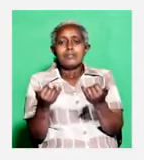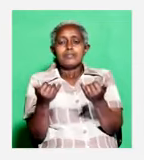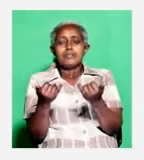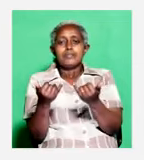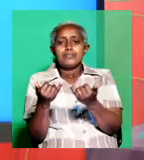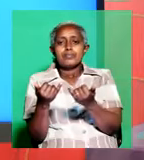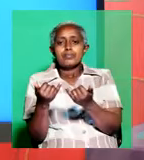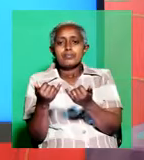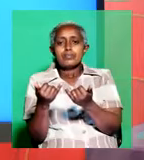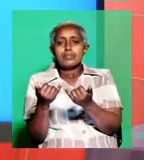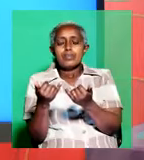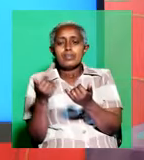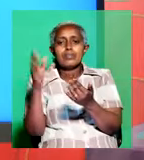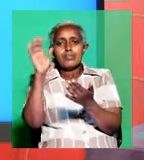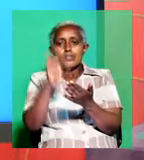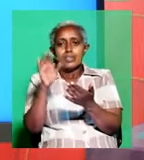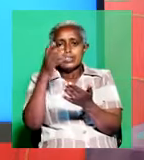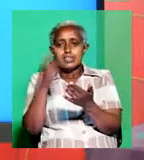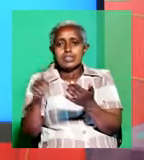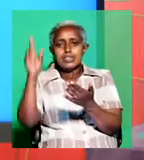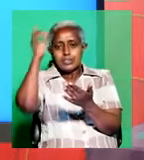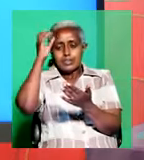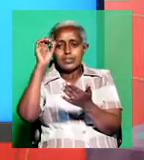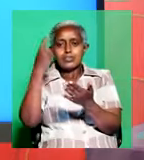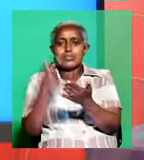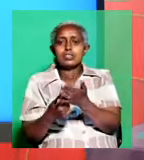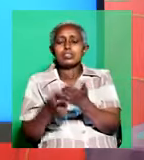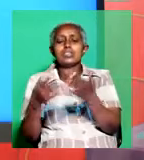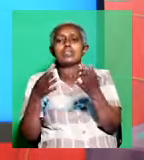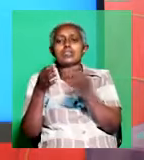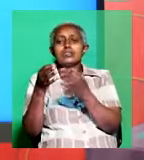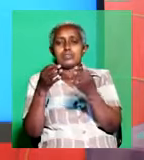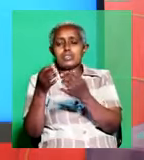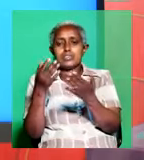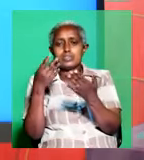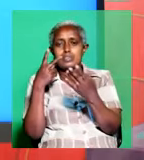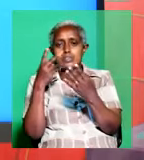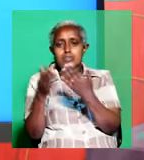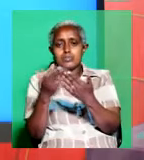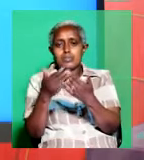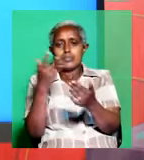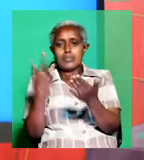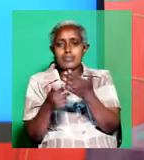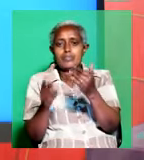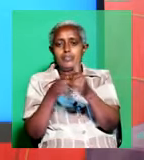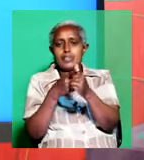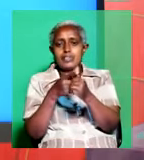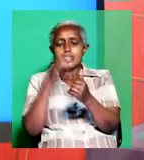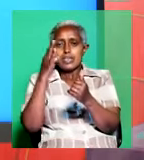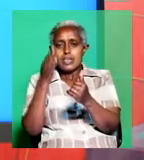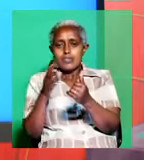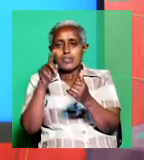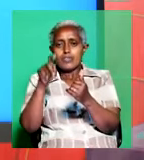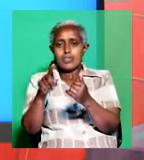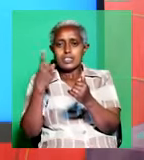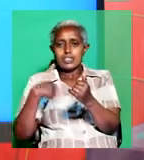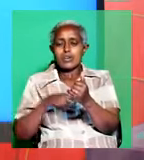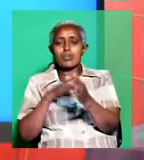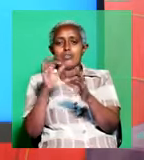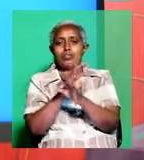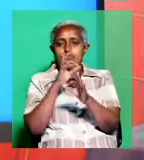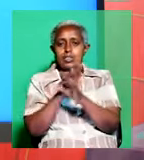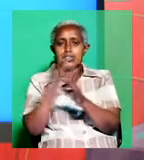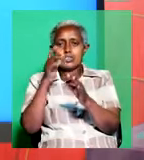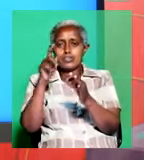Now let's find the derivative of this expression. Let me simplify this first. It is f of x, our function f